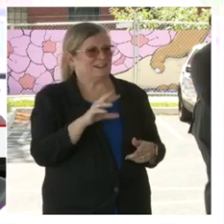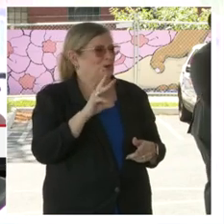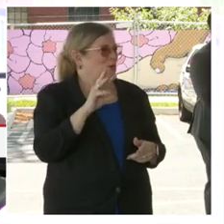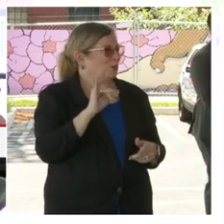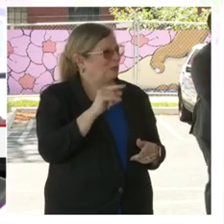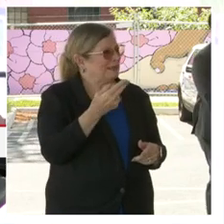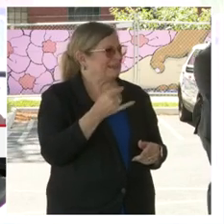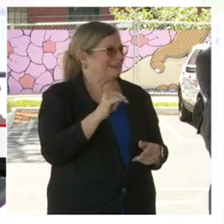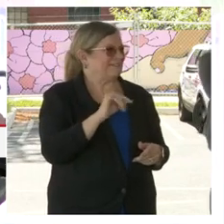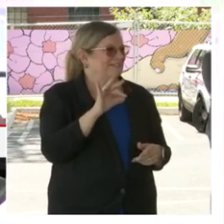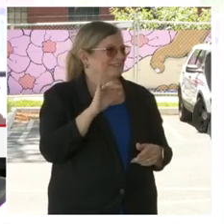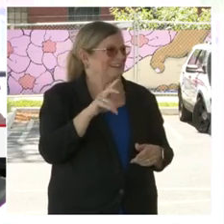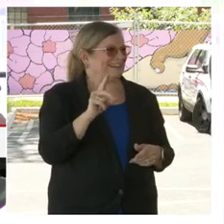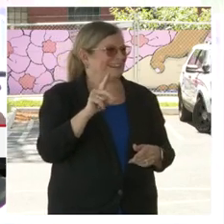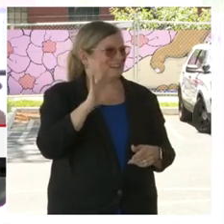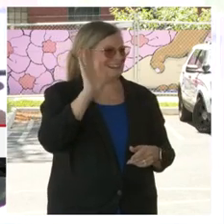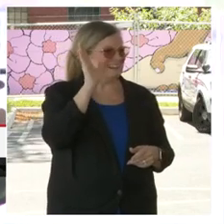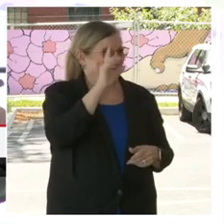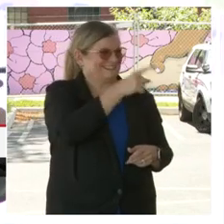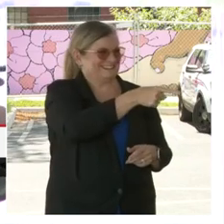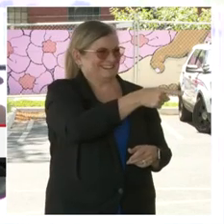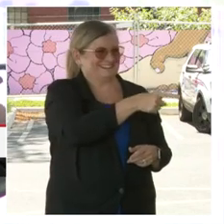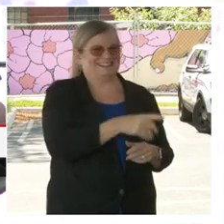DSLBD. Give her a happy birthday, guys.